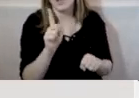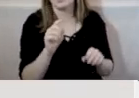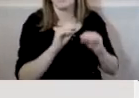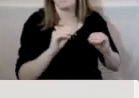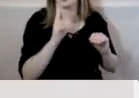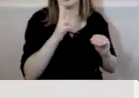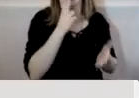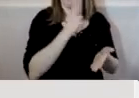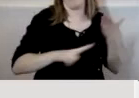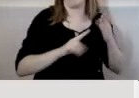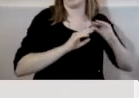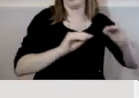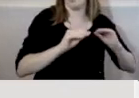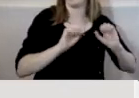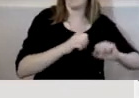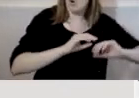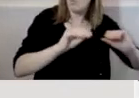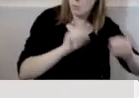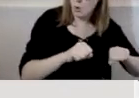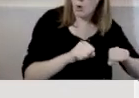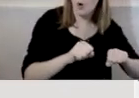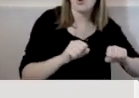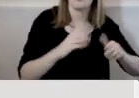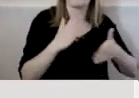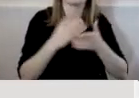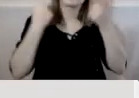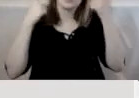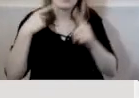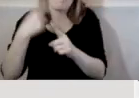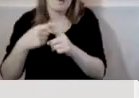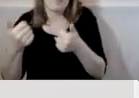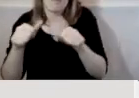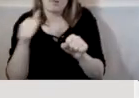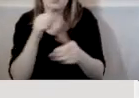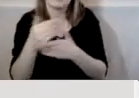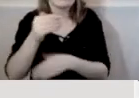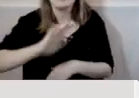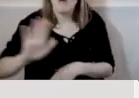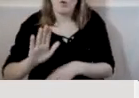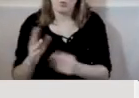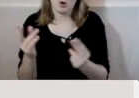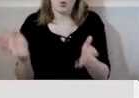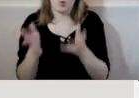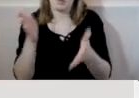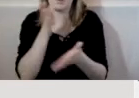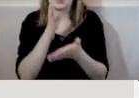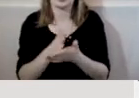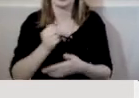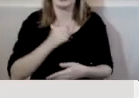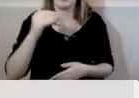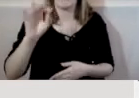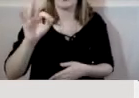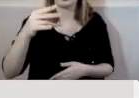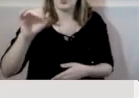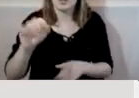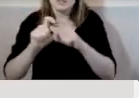such specialized schools as Photonas for physical, formal or non-formal school, young